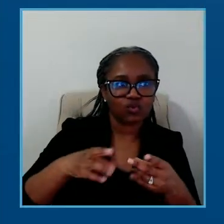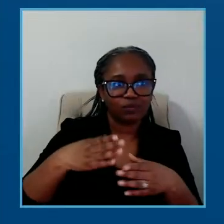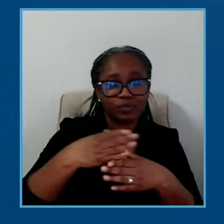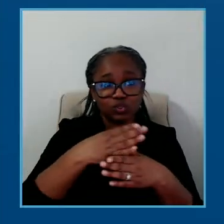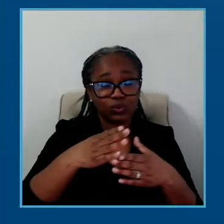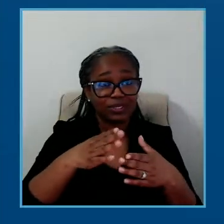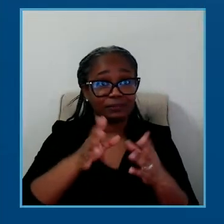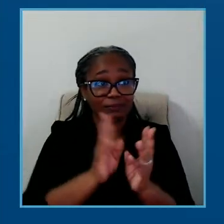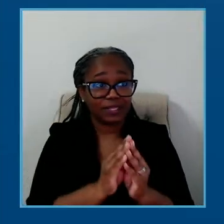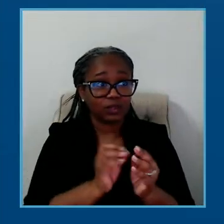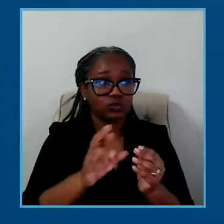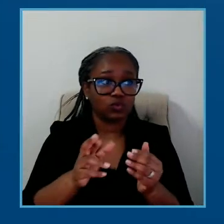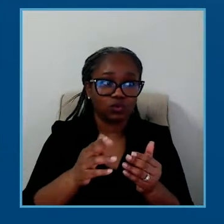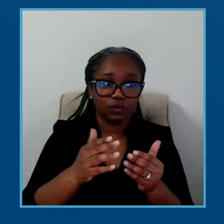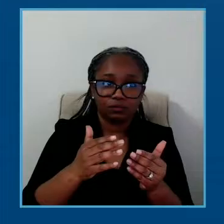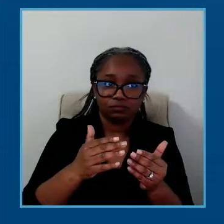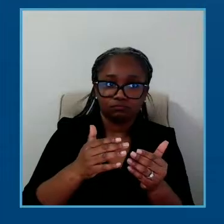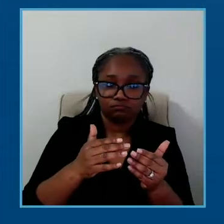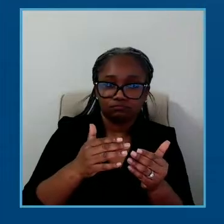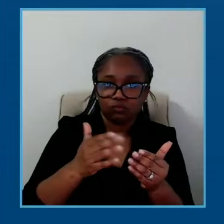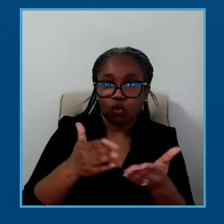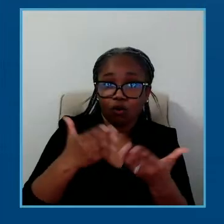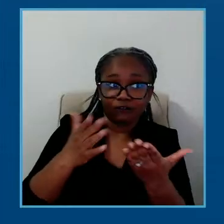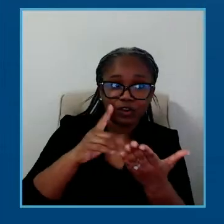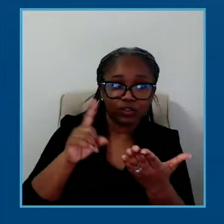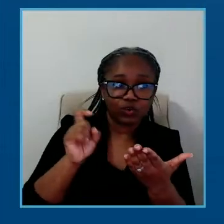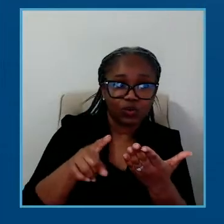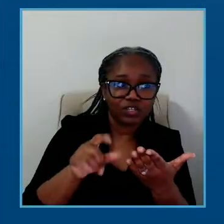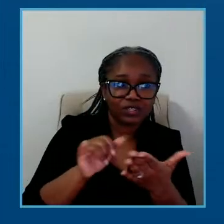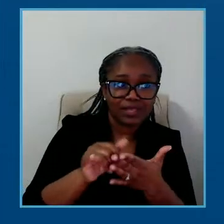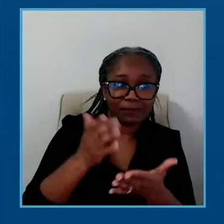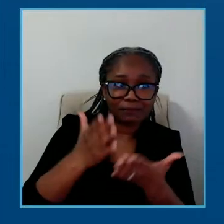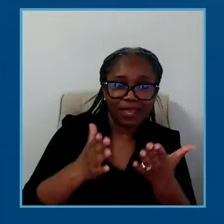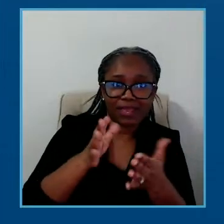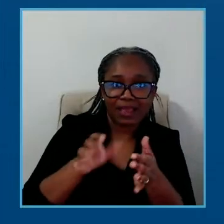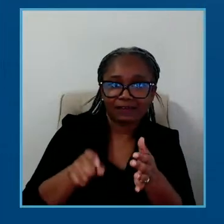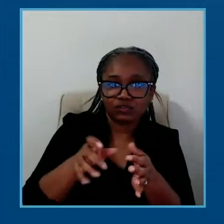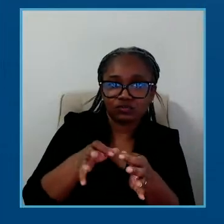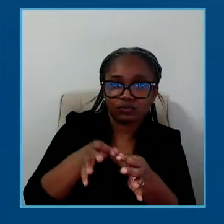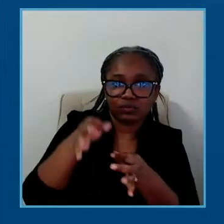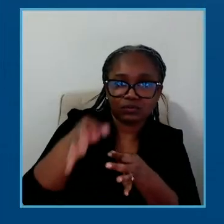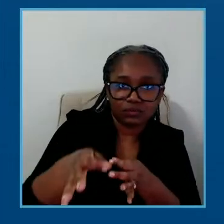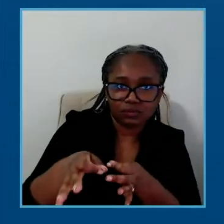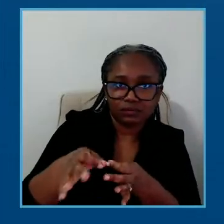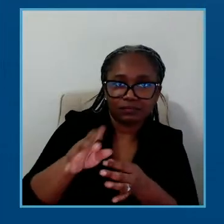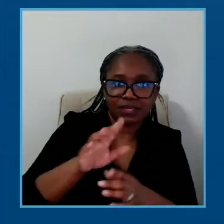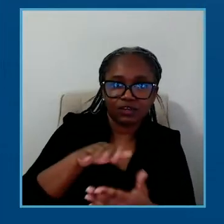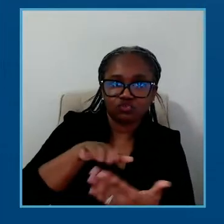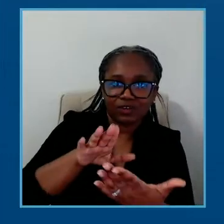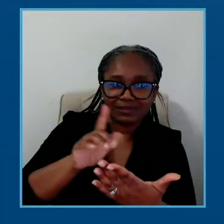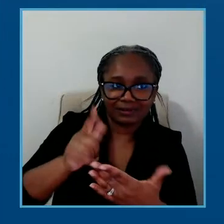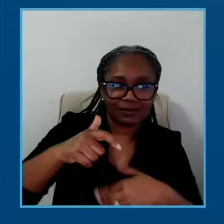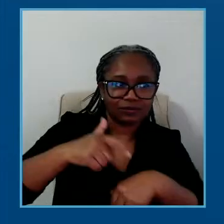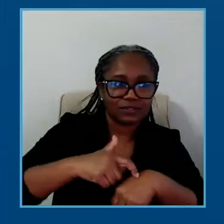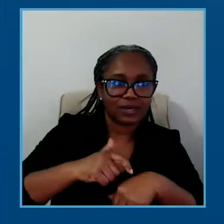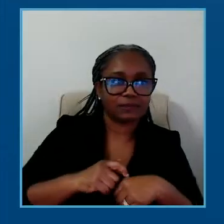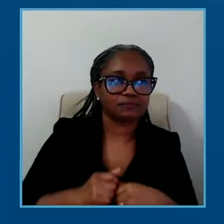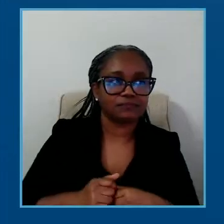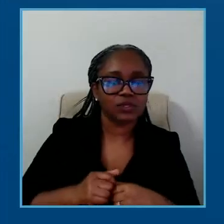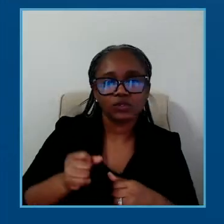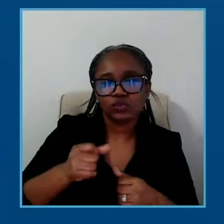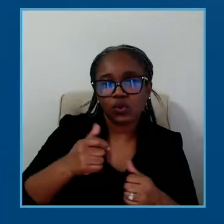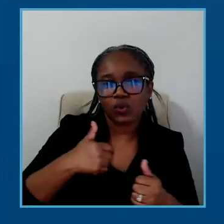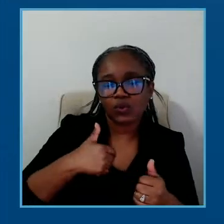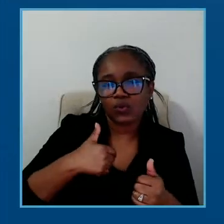which the expert has alluded to here. So I will let Dr.